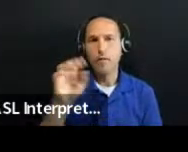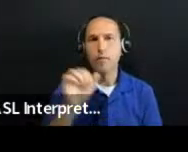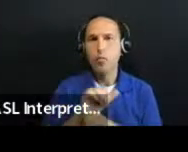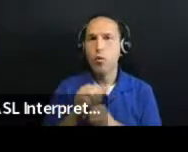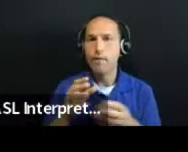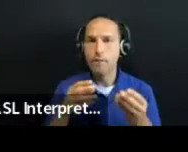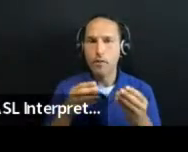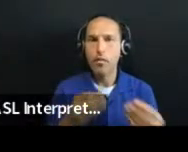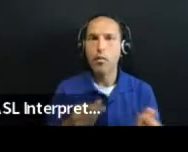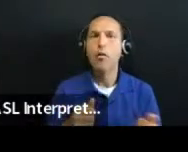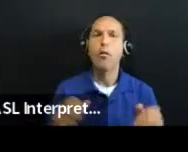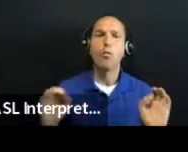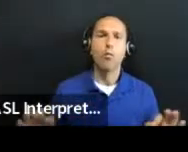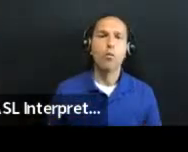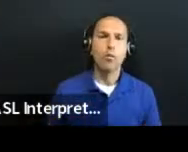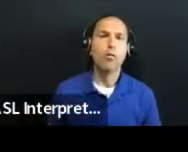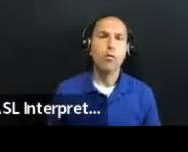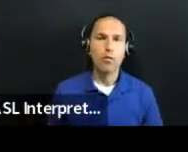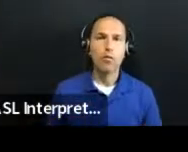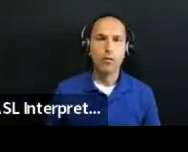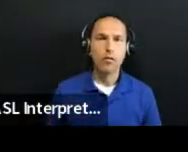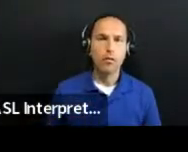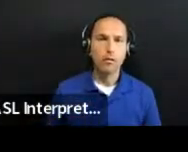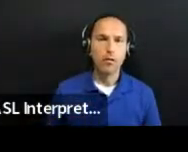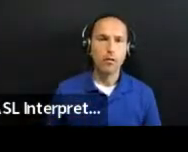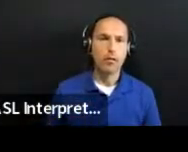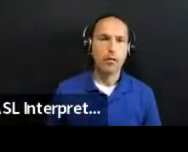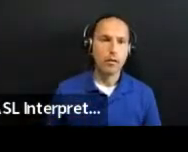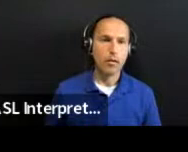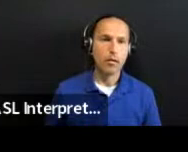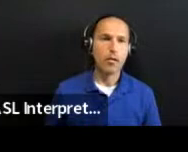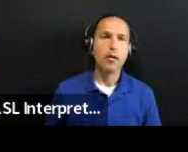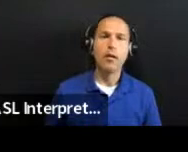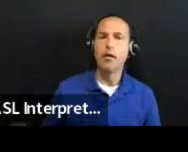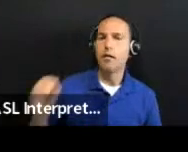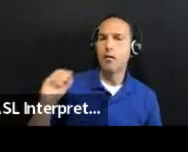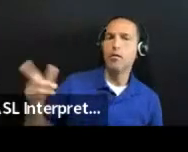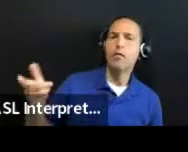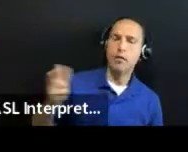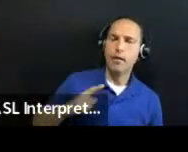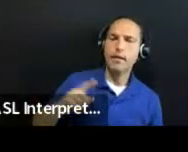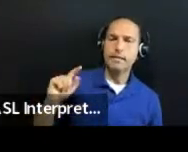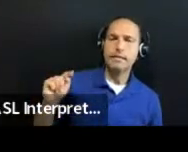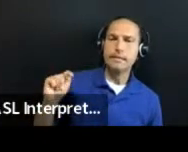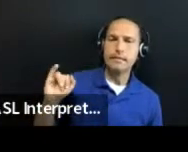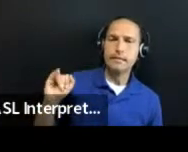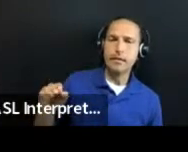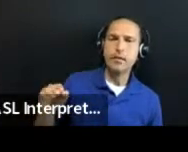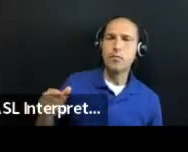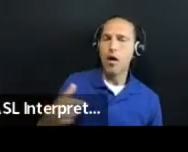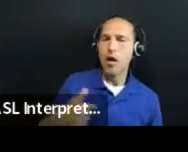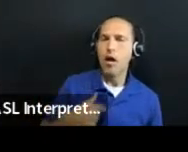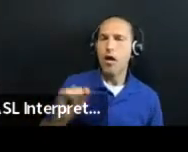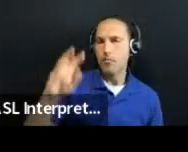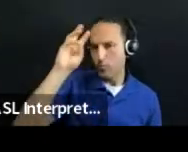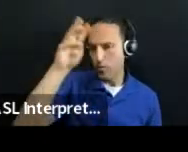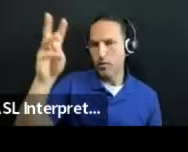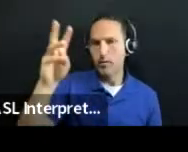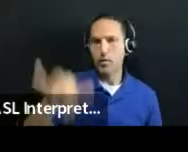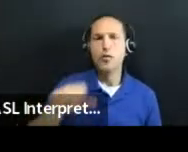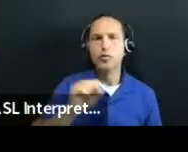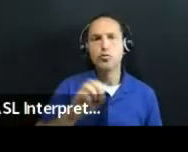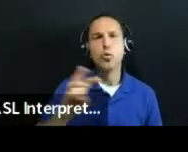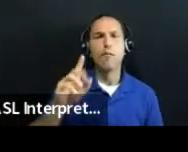All right, Tim. Okay, this is Tim again. So I mean, I've been writing software for a long